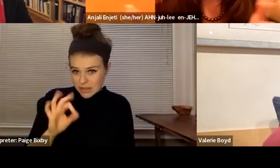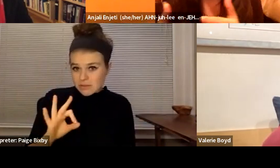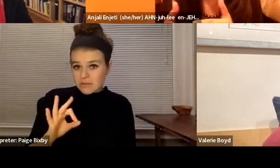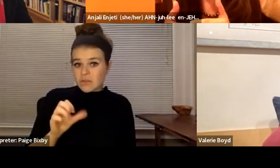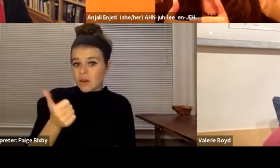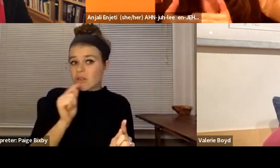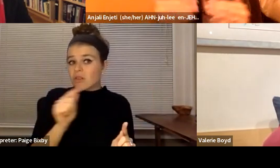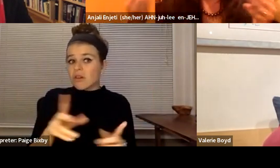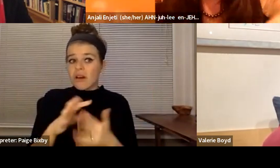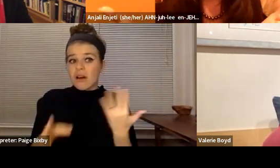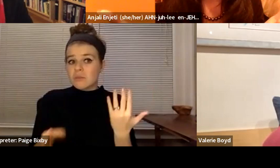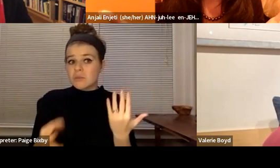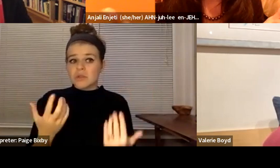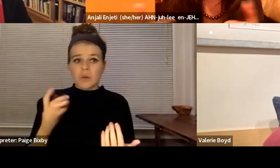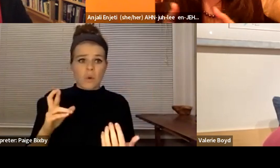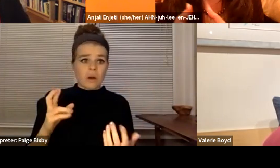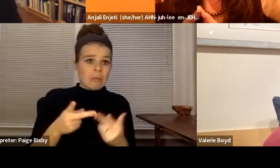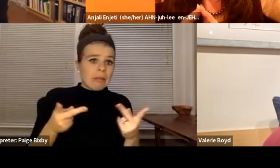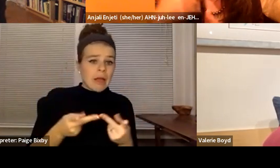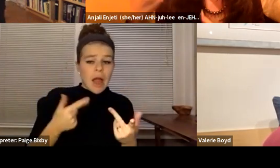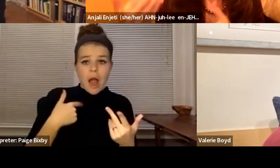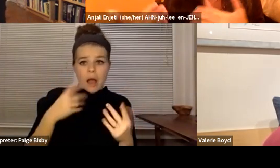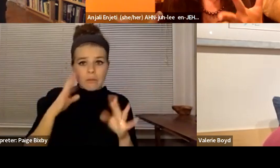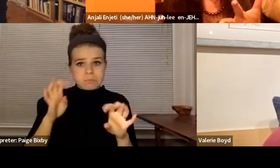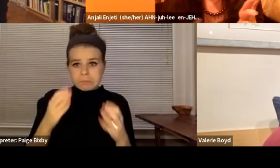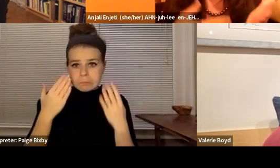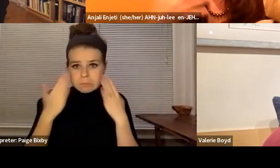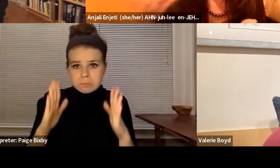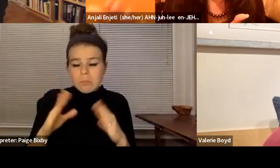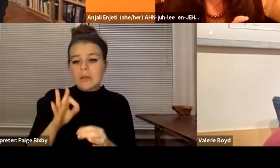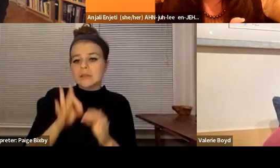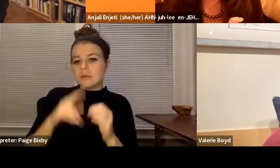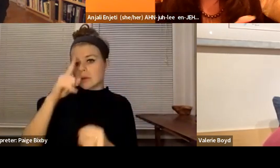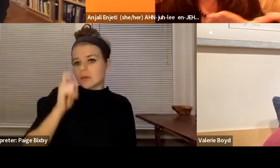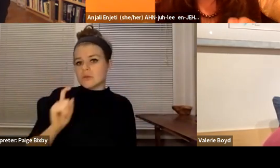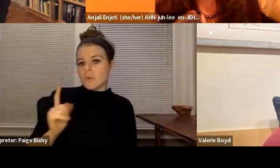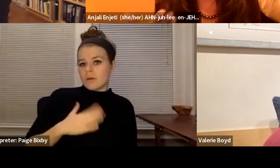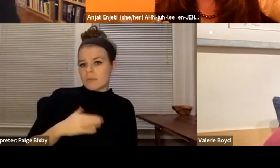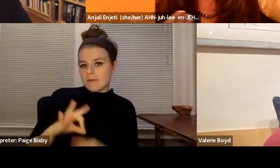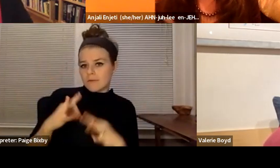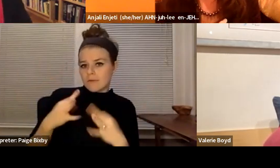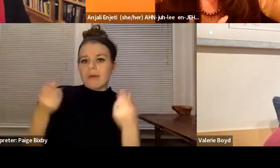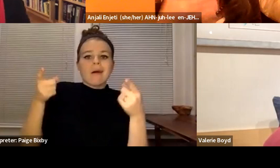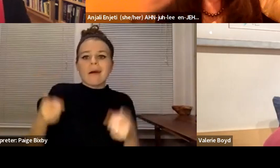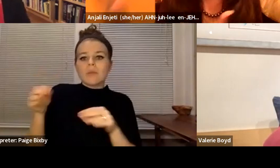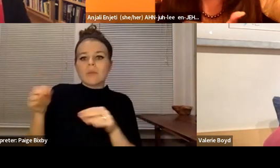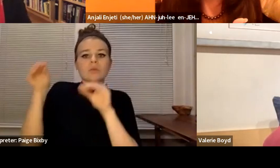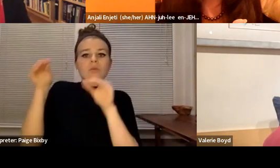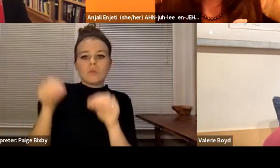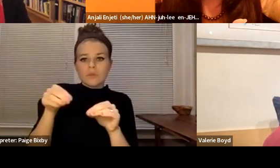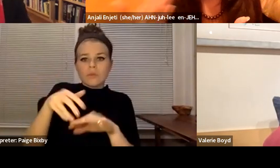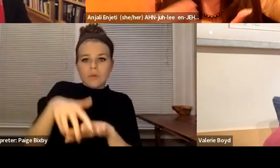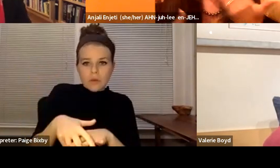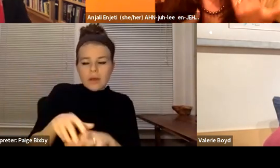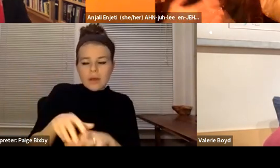things, that there were any other options, just simply because where my family happened to settle, it was a small